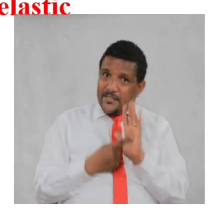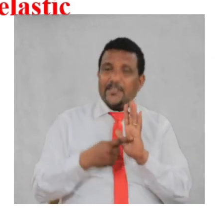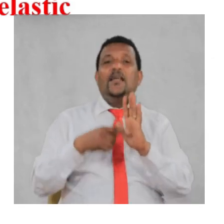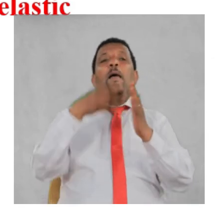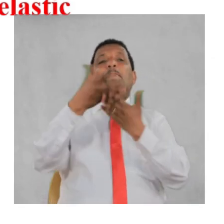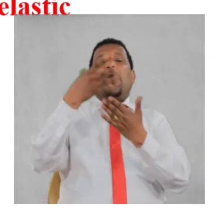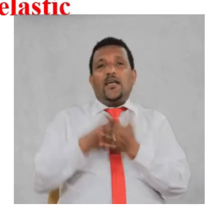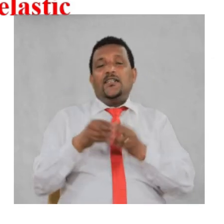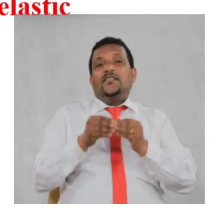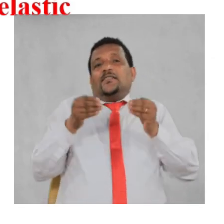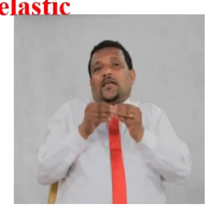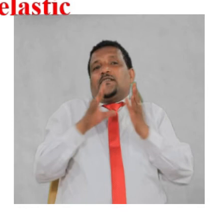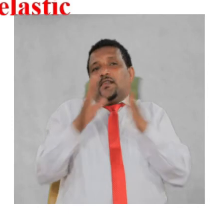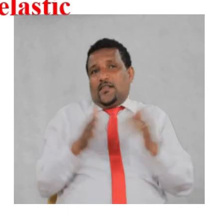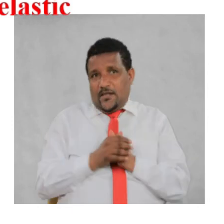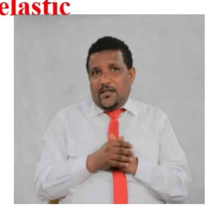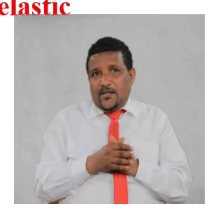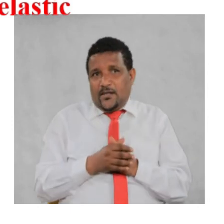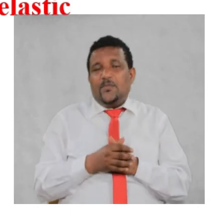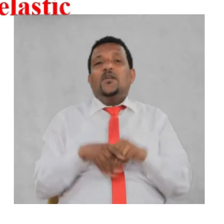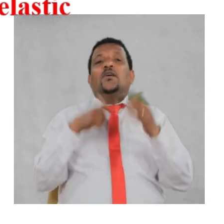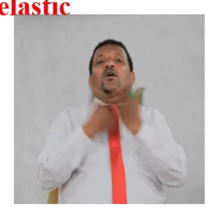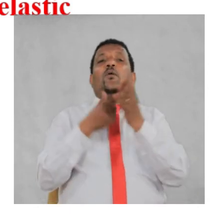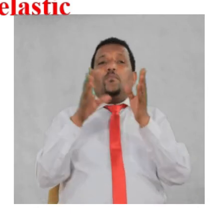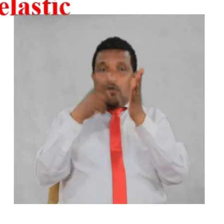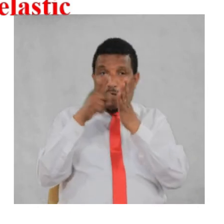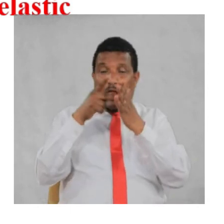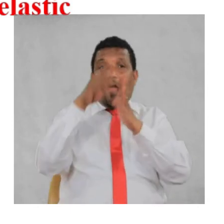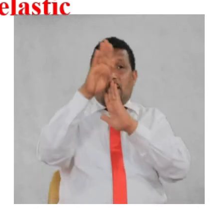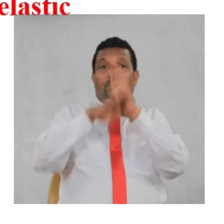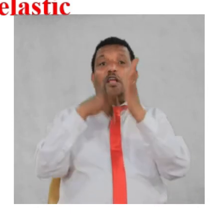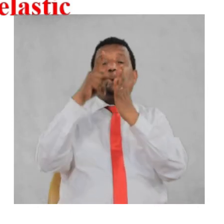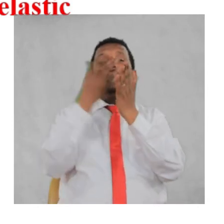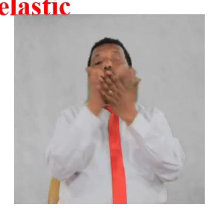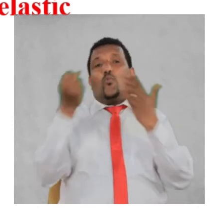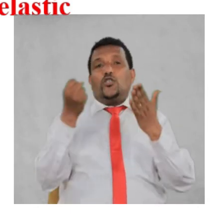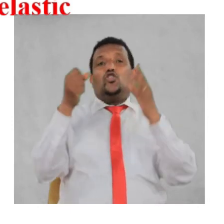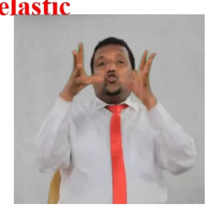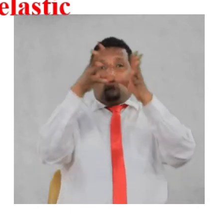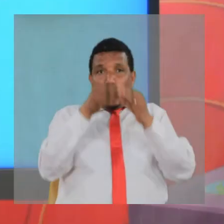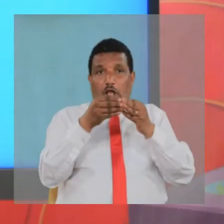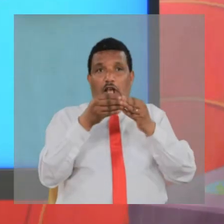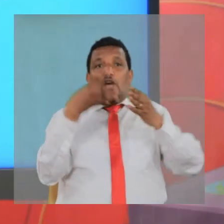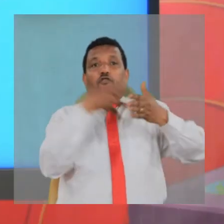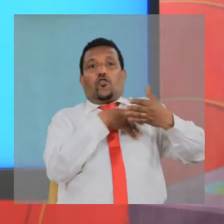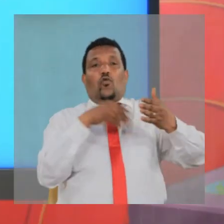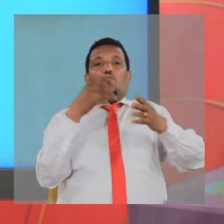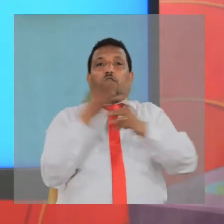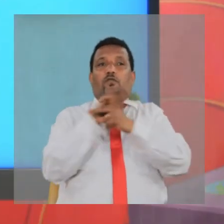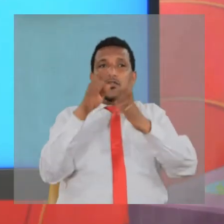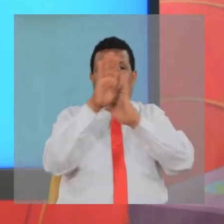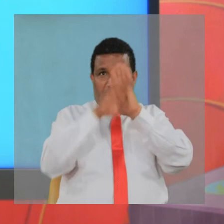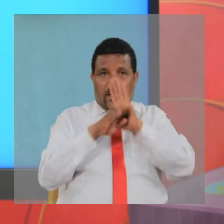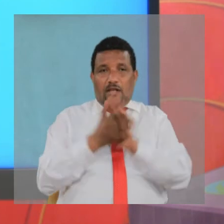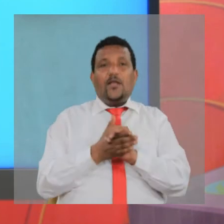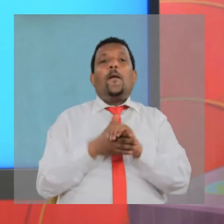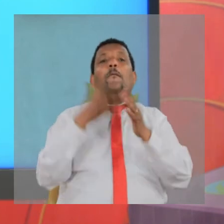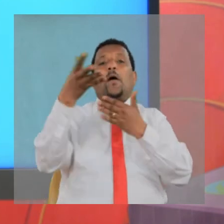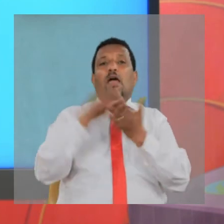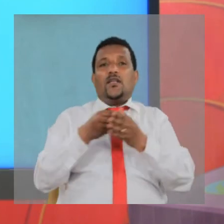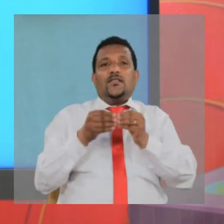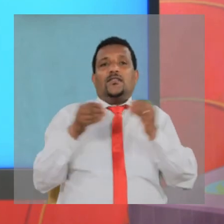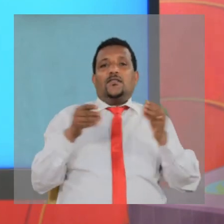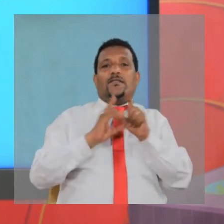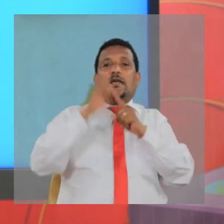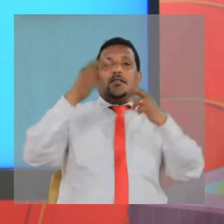is inelastic, with the decline in price of a commodity, total revenue of the firm will decline. So if the buyer is inelastic, there is a